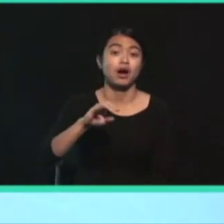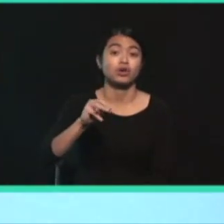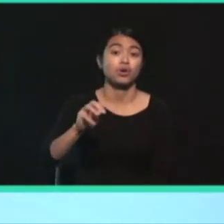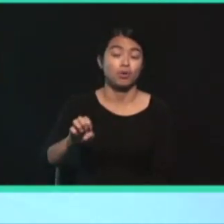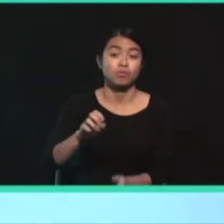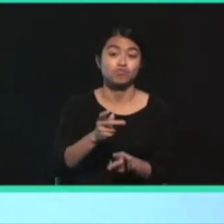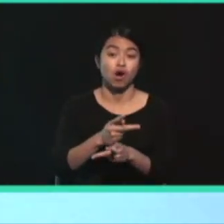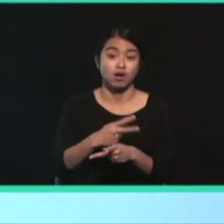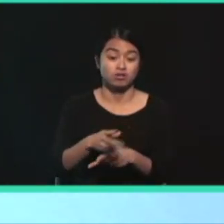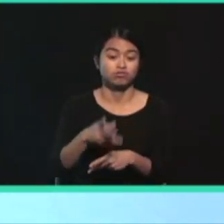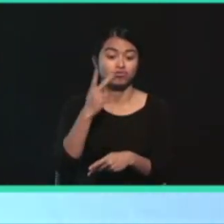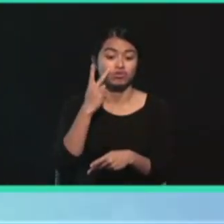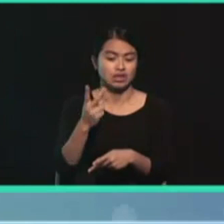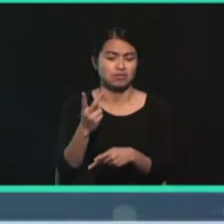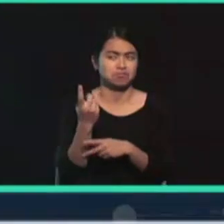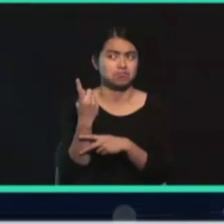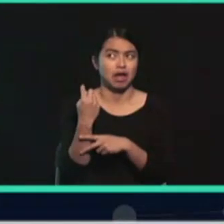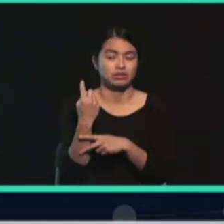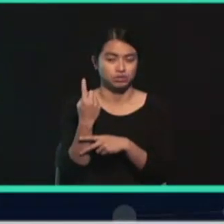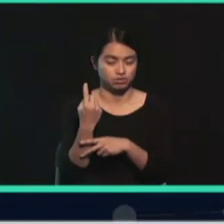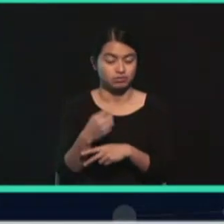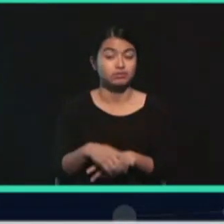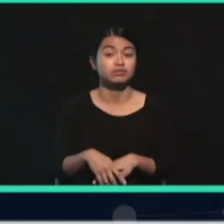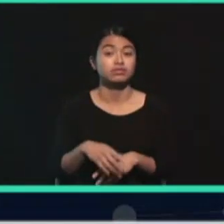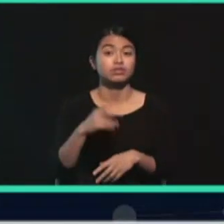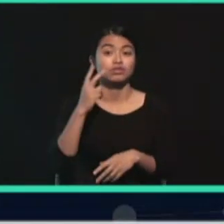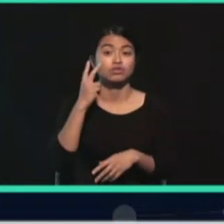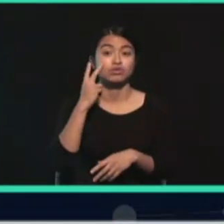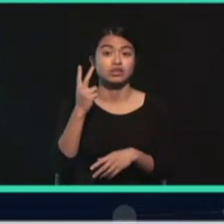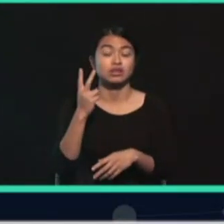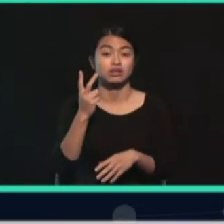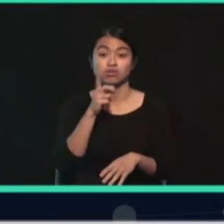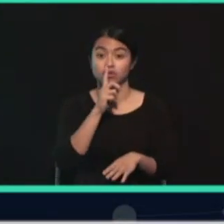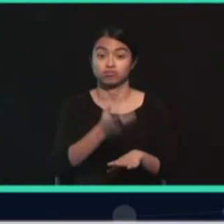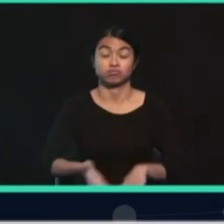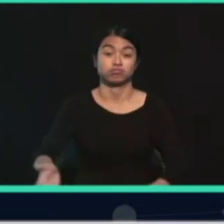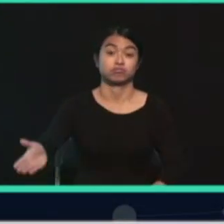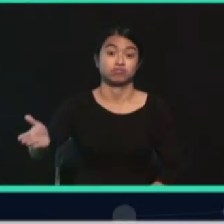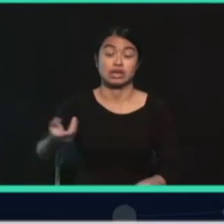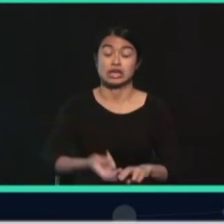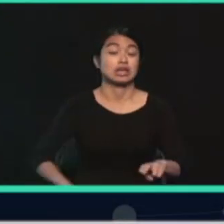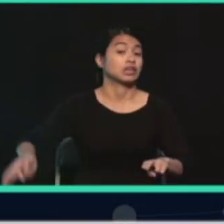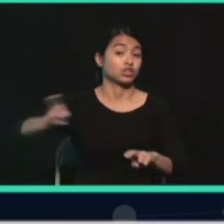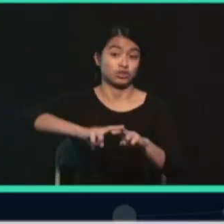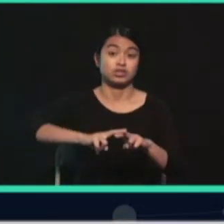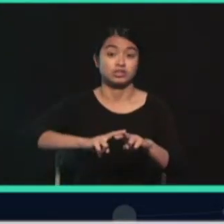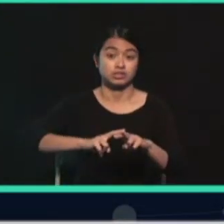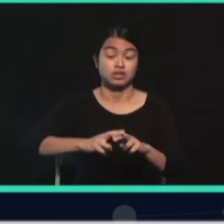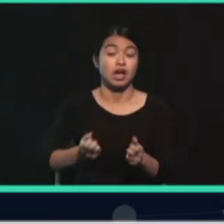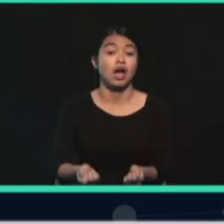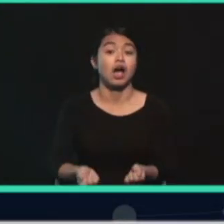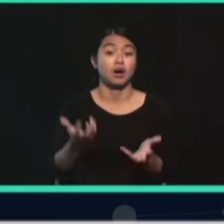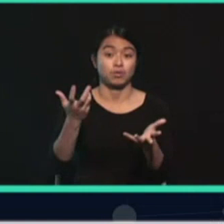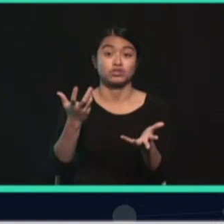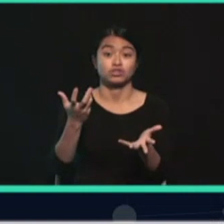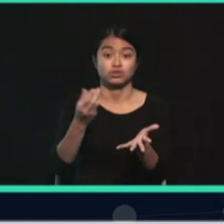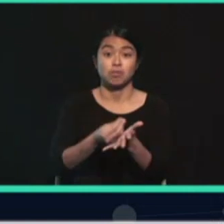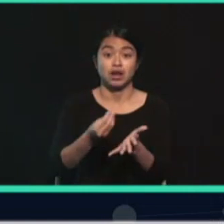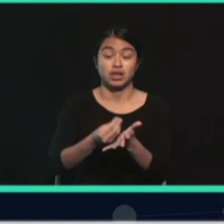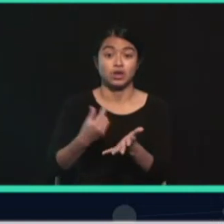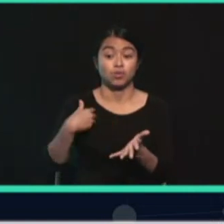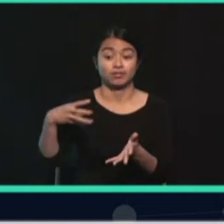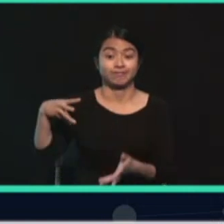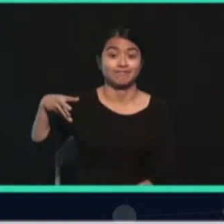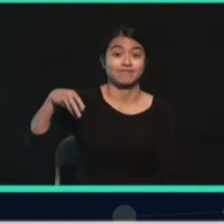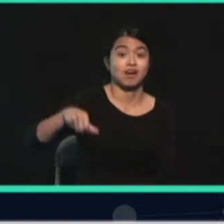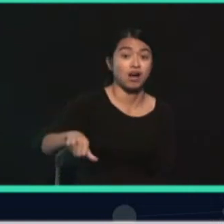been funded throughout the last year, you will see a dramatic increase in the number of money spent on these projects.